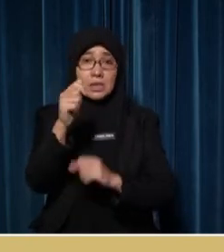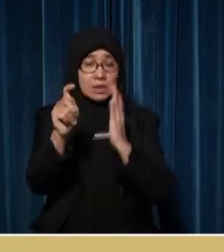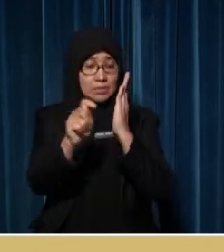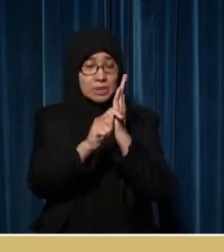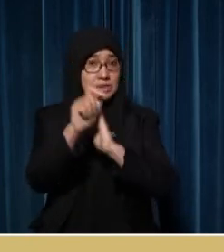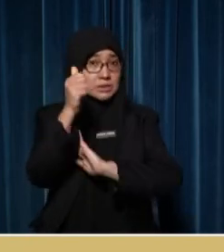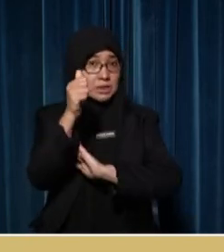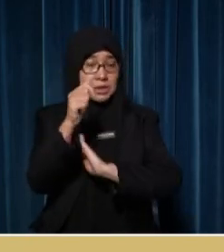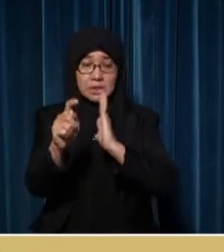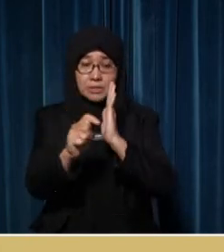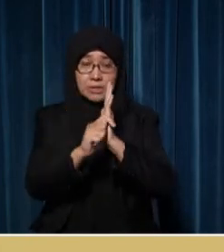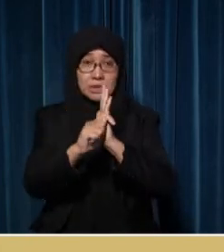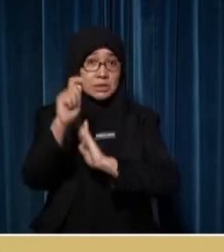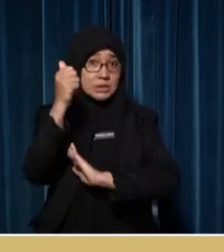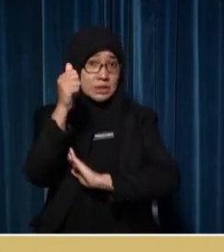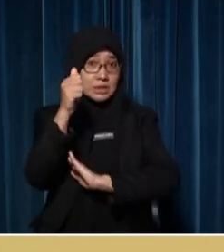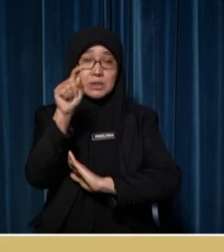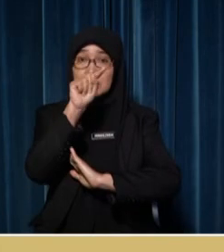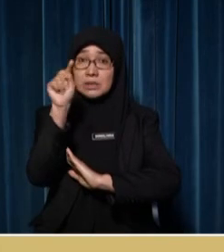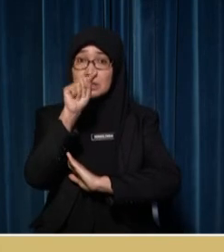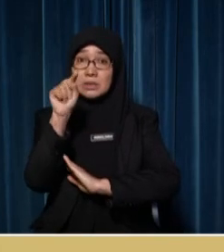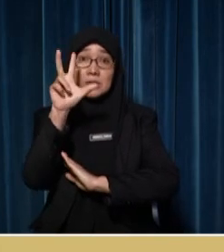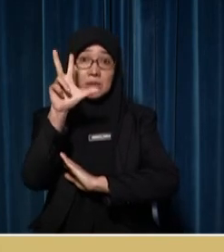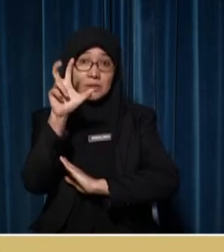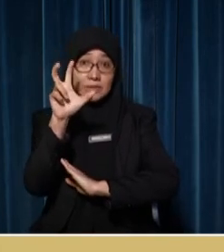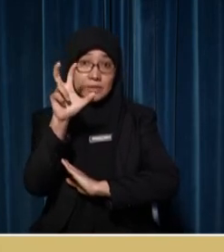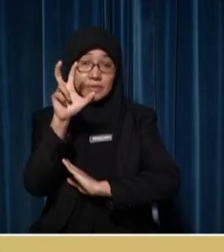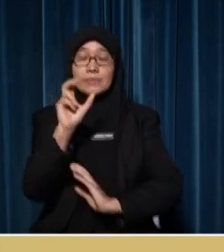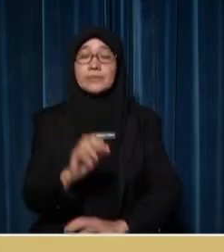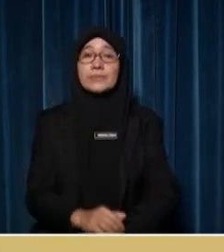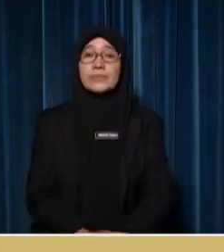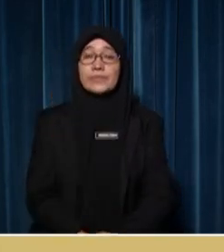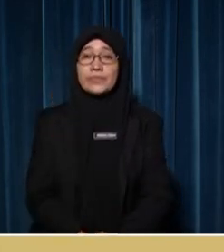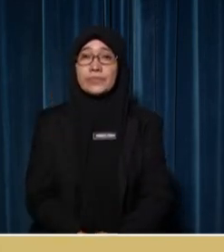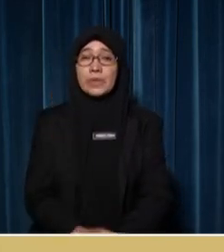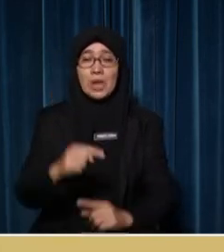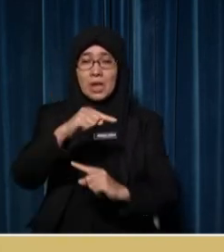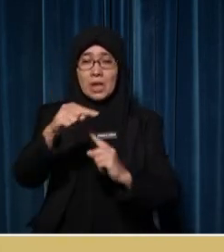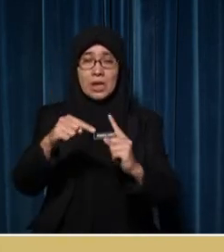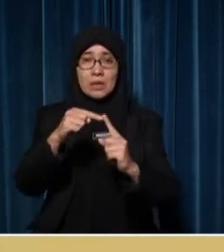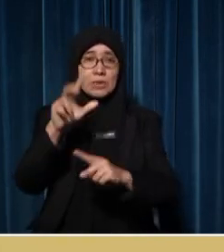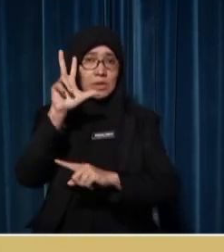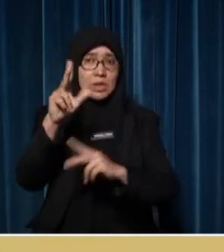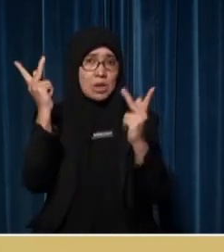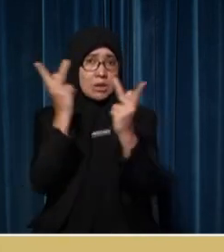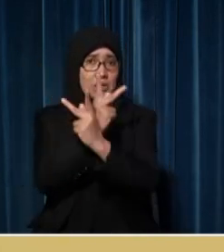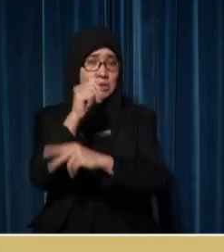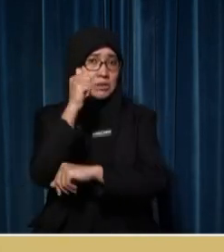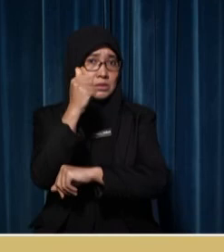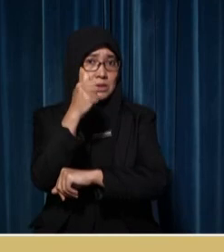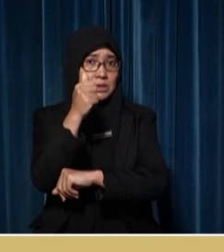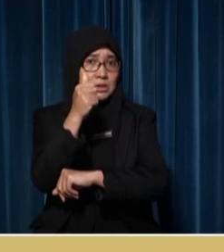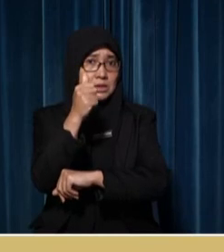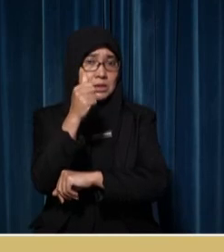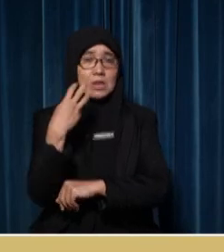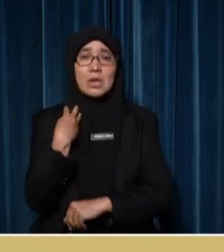plus 10 is equal to 30. When 3 is multiplied by 10,